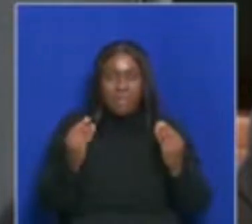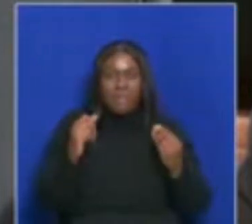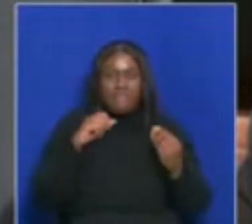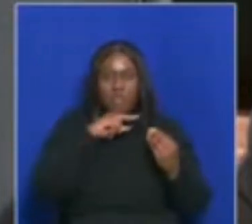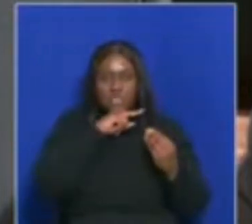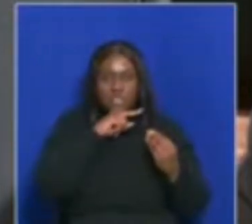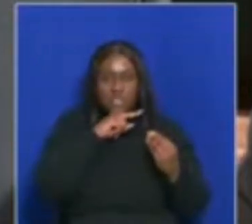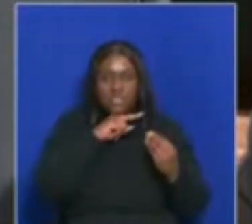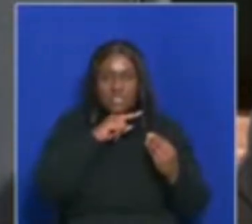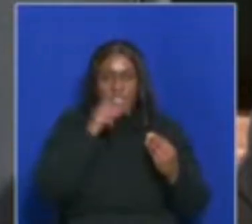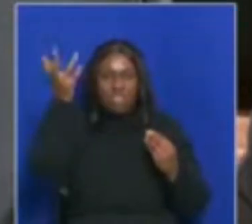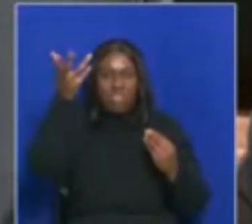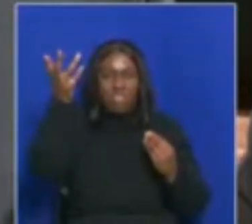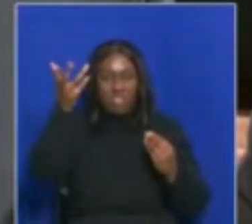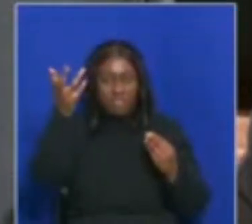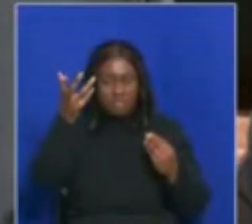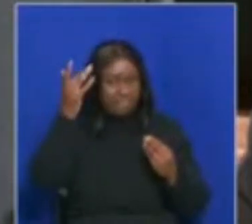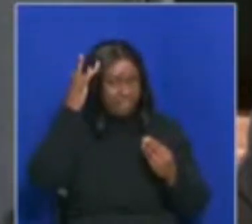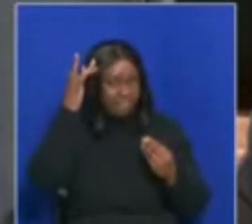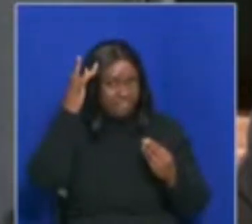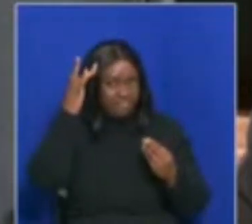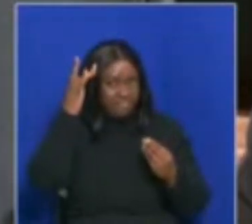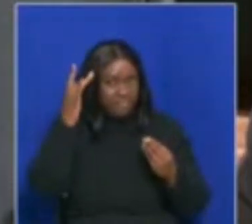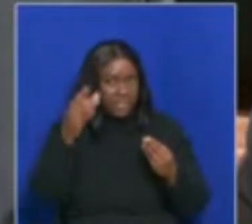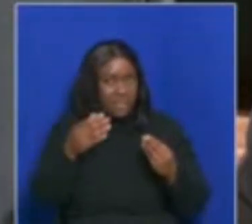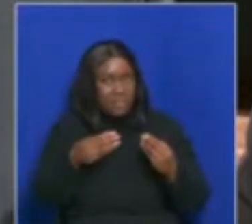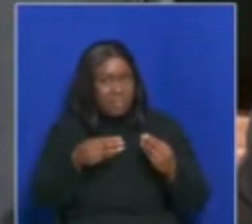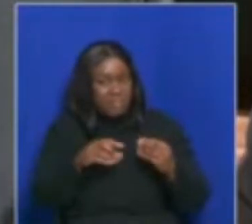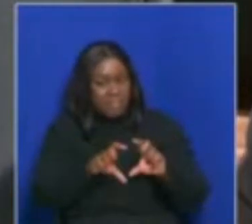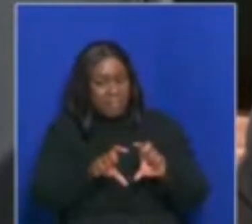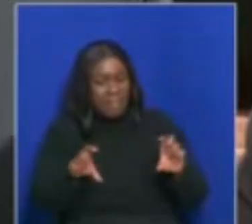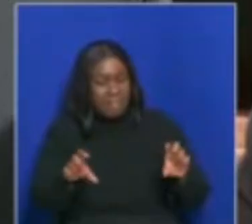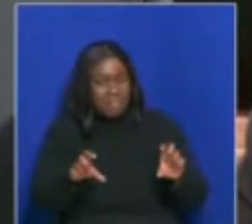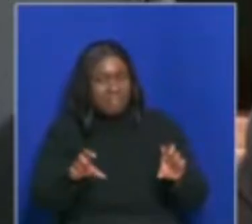Has any explanation been given for false registration